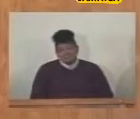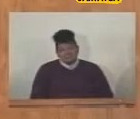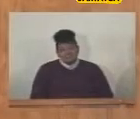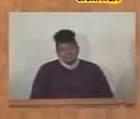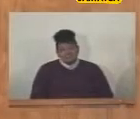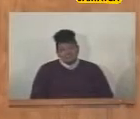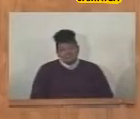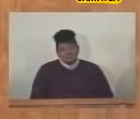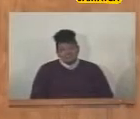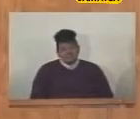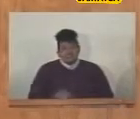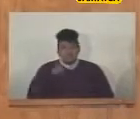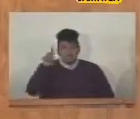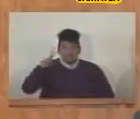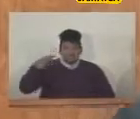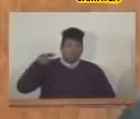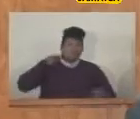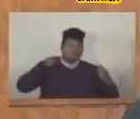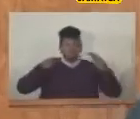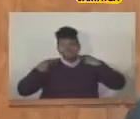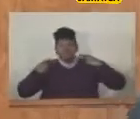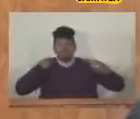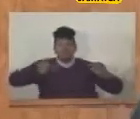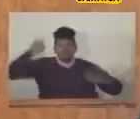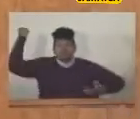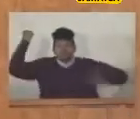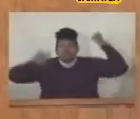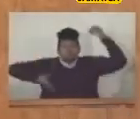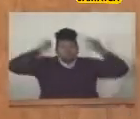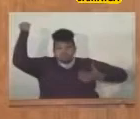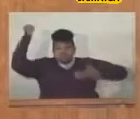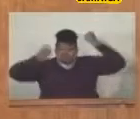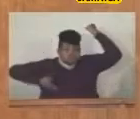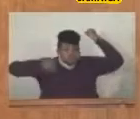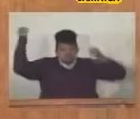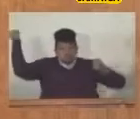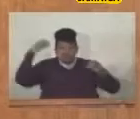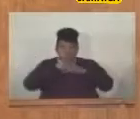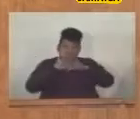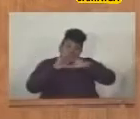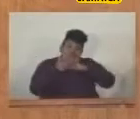People are being held up left, right, and center throughout the country.